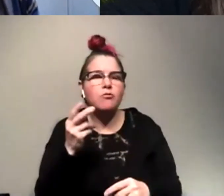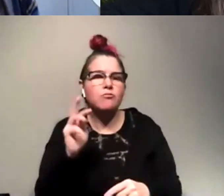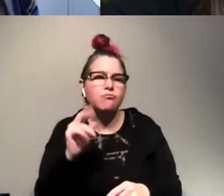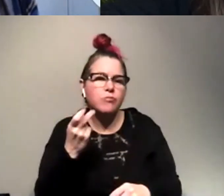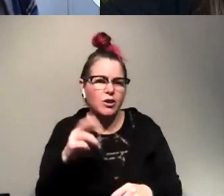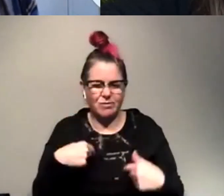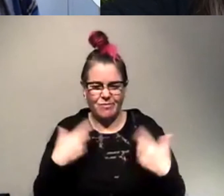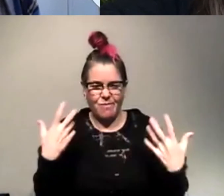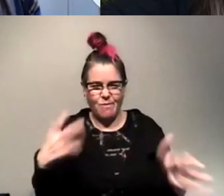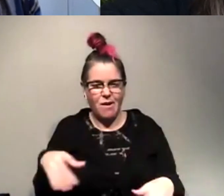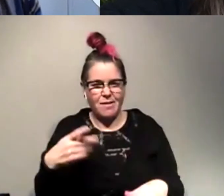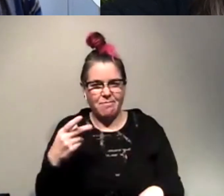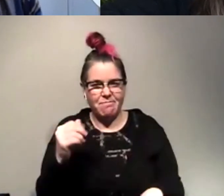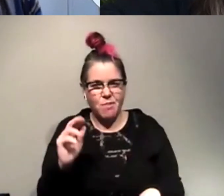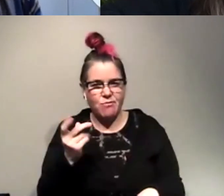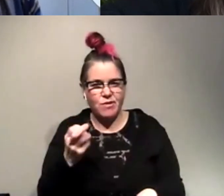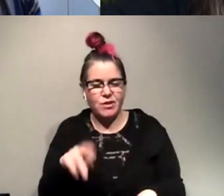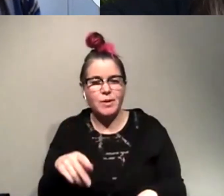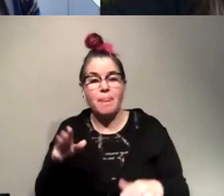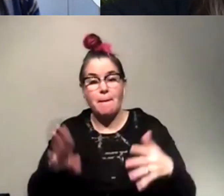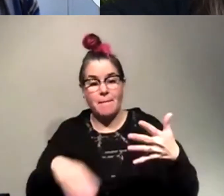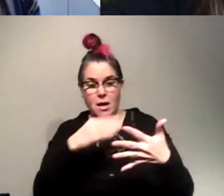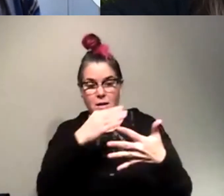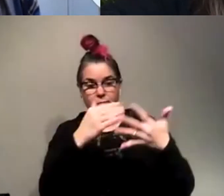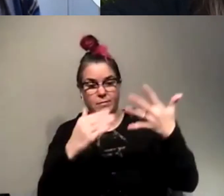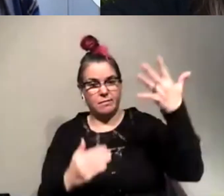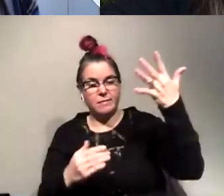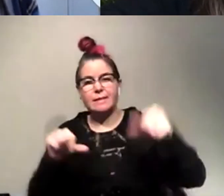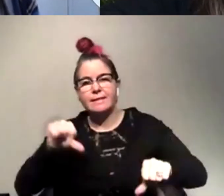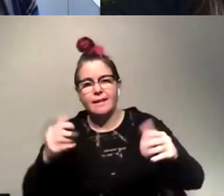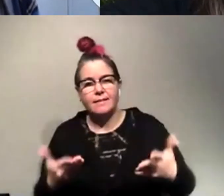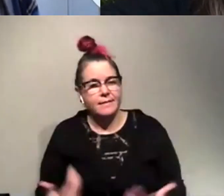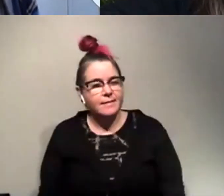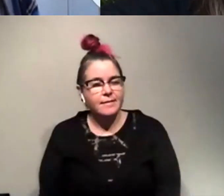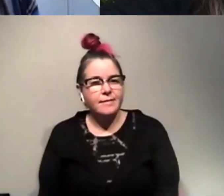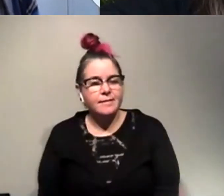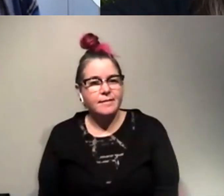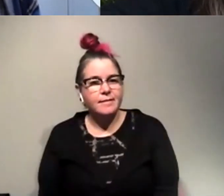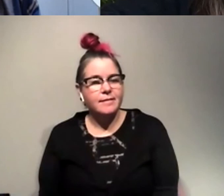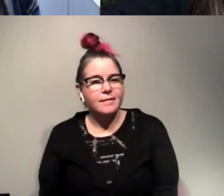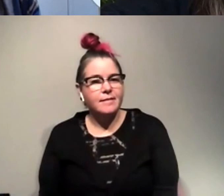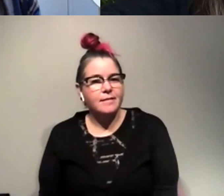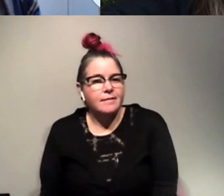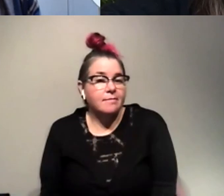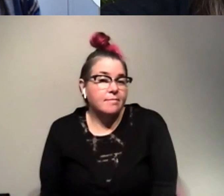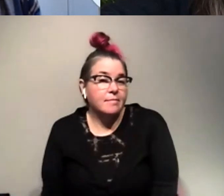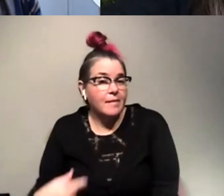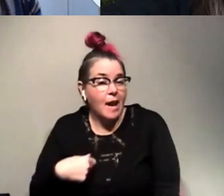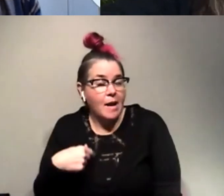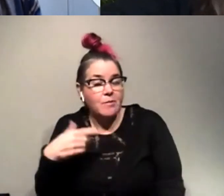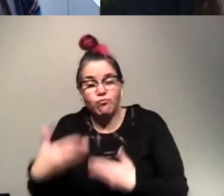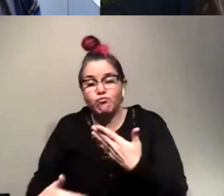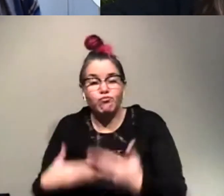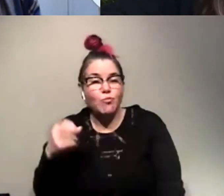be. And at the very bottom of the list was scientist. But I think I'm doing okay as a scientist.